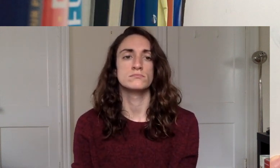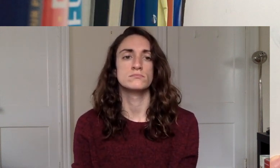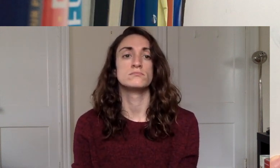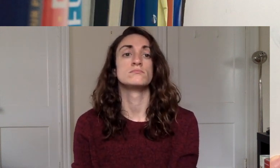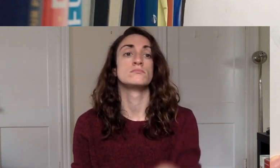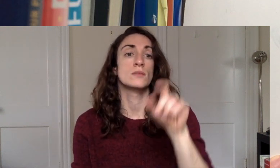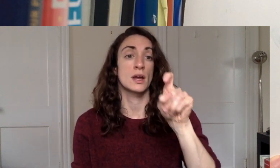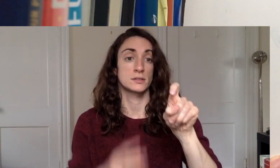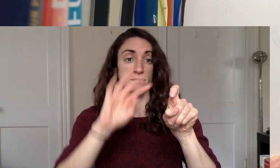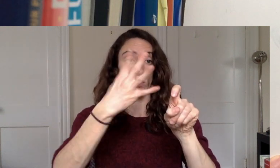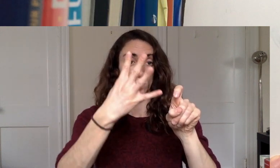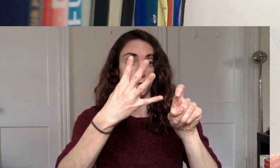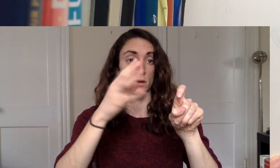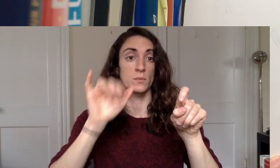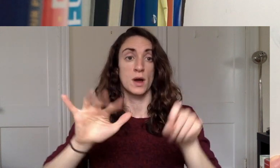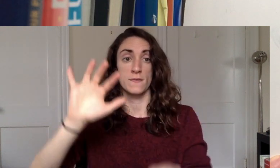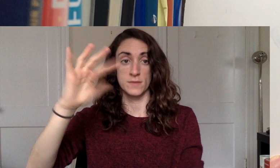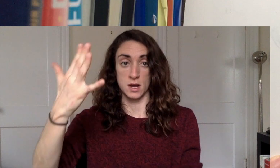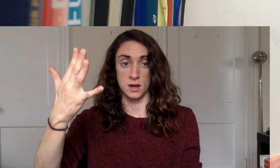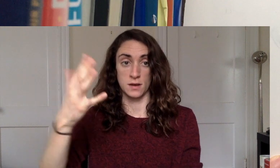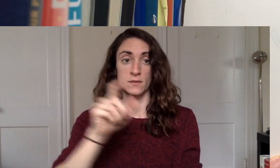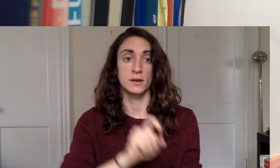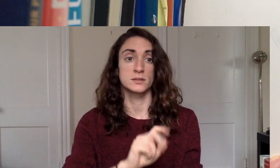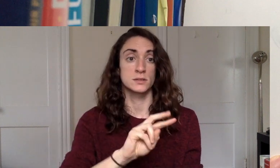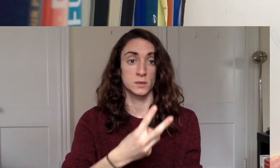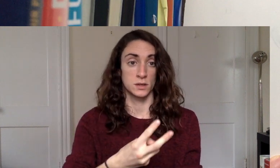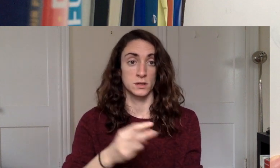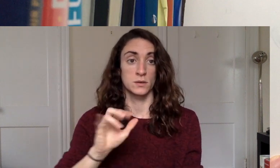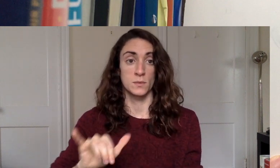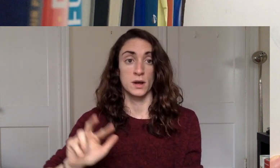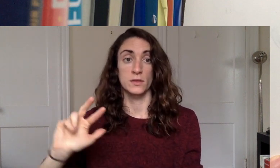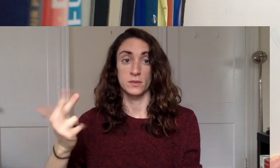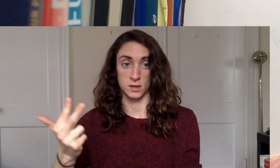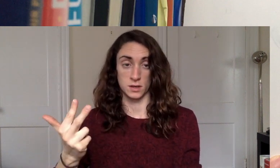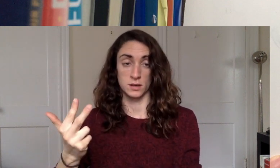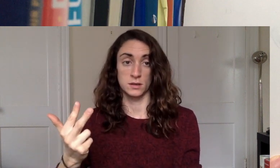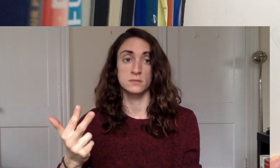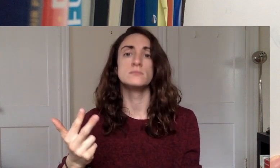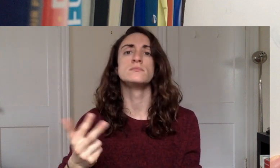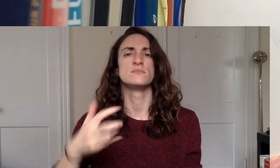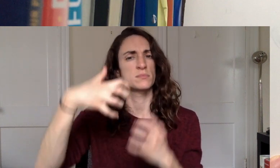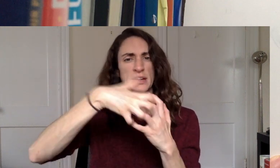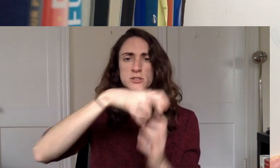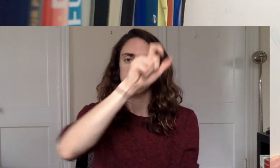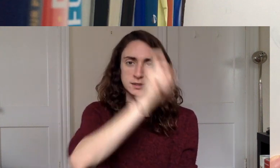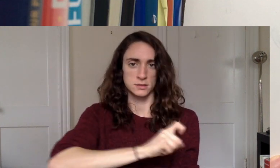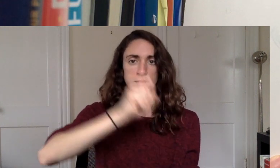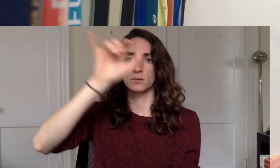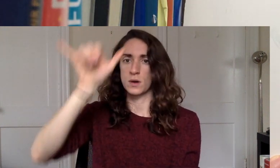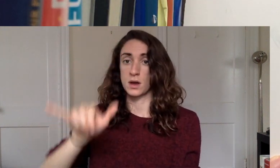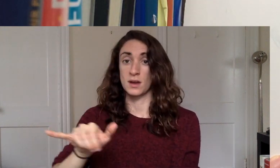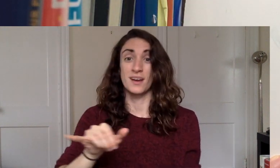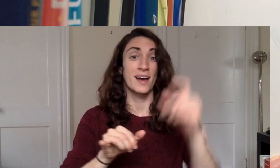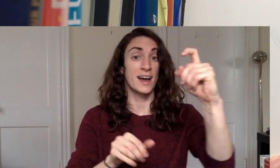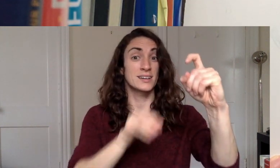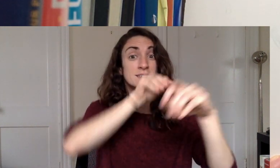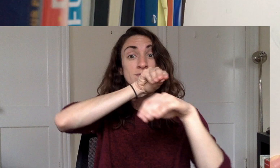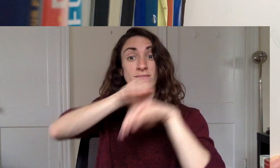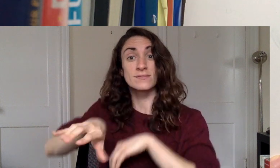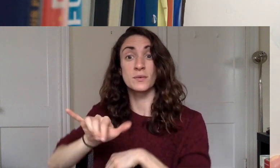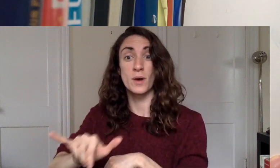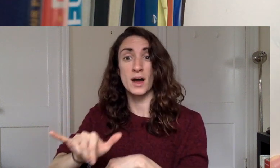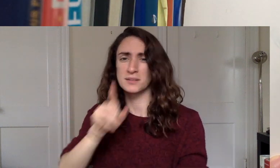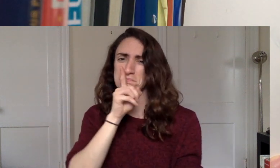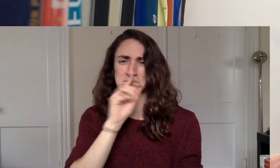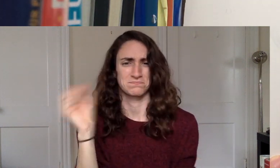to have any effect on each other. So for example, this x to the 4th and y to the 3rd are not going to have any effect on one another. So if you look at the terms